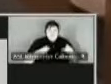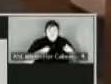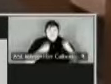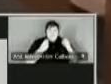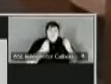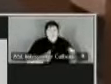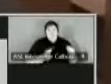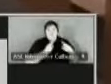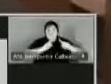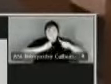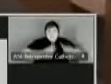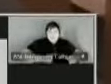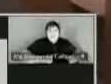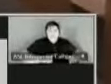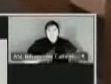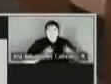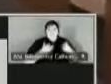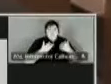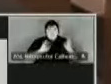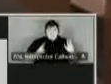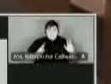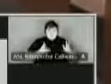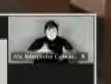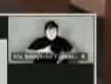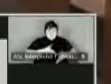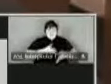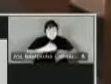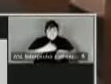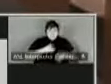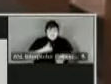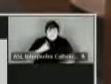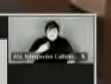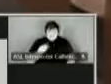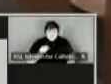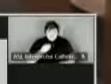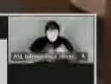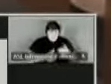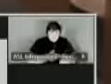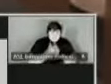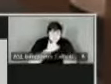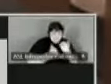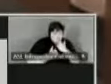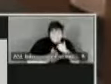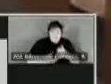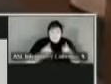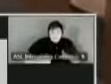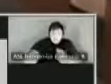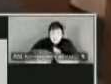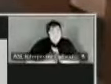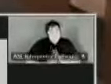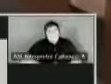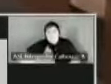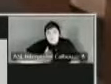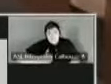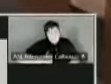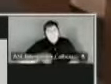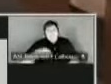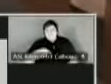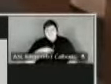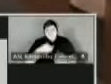action already to ensure that the data processing error will not occur again and will not impact the 24 election or in future